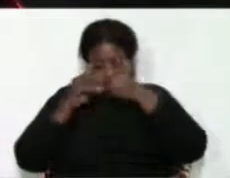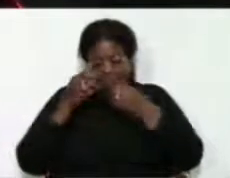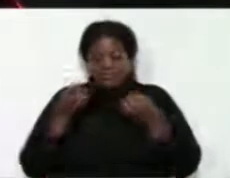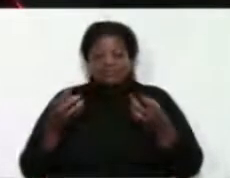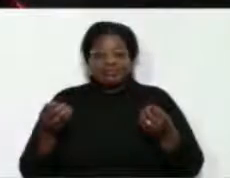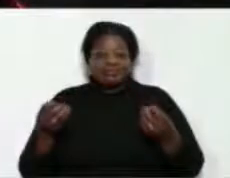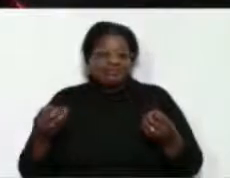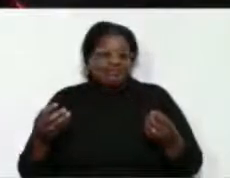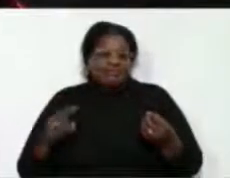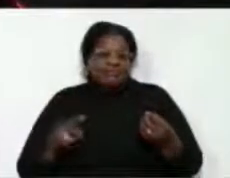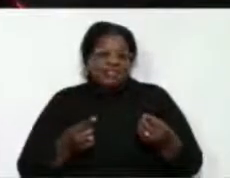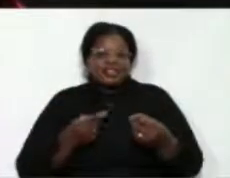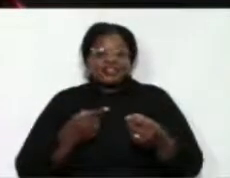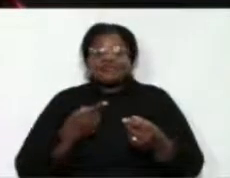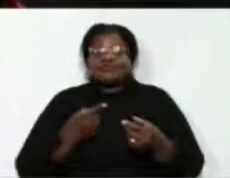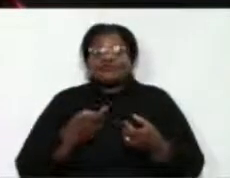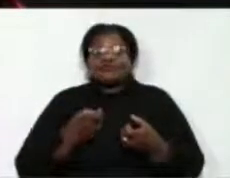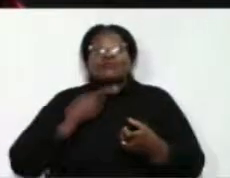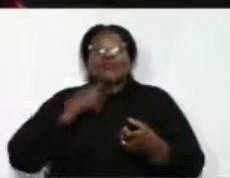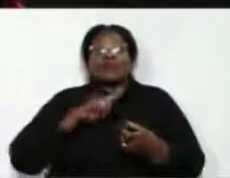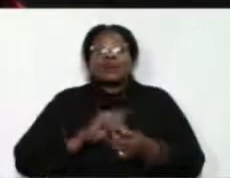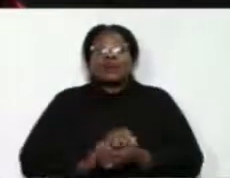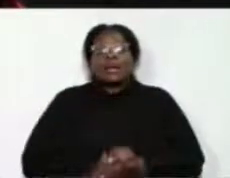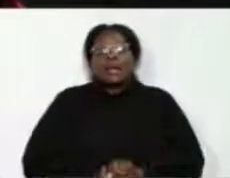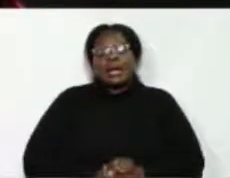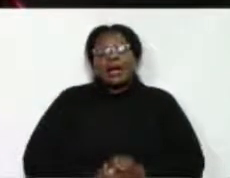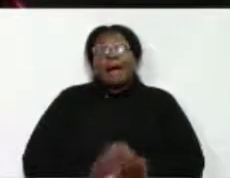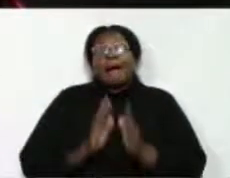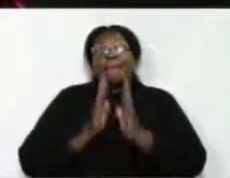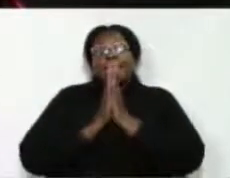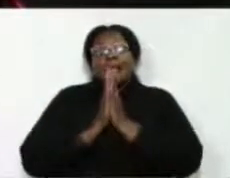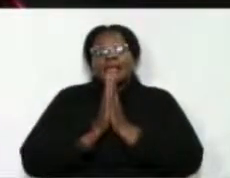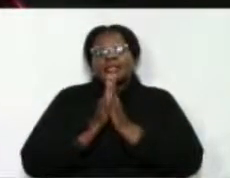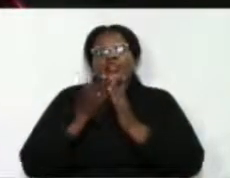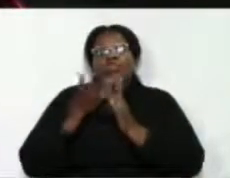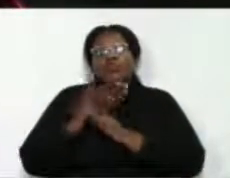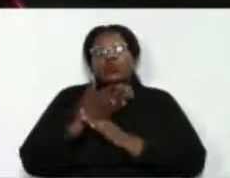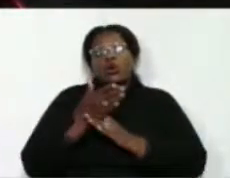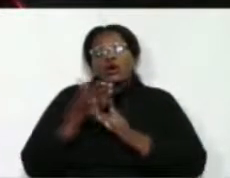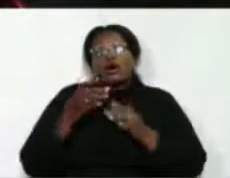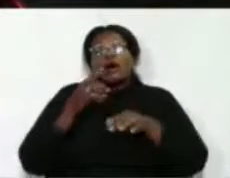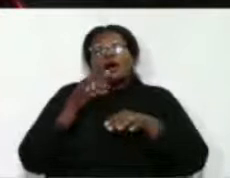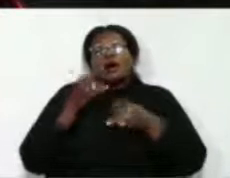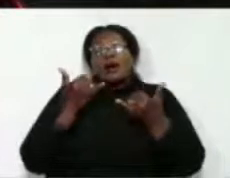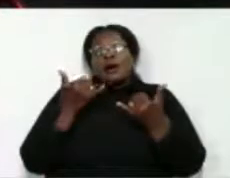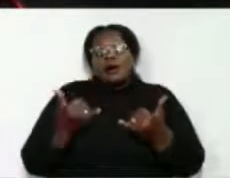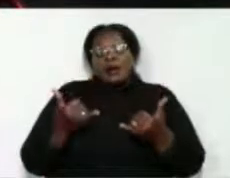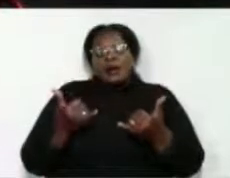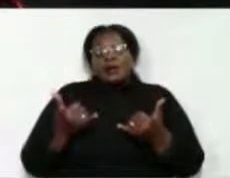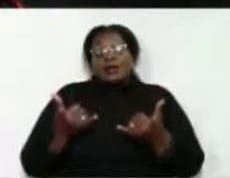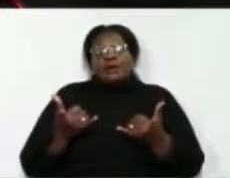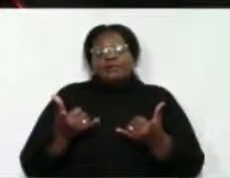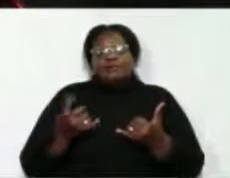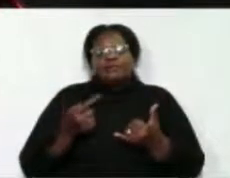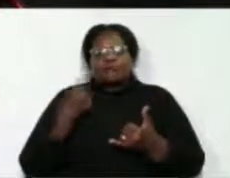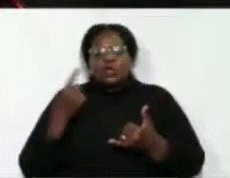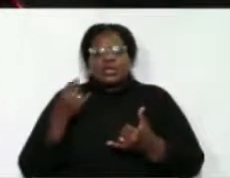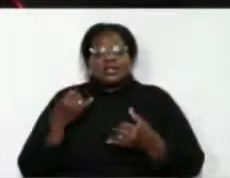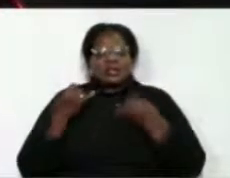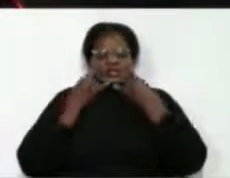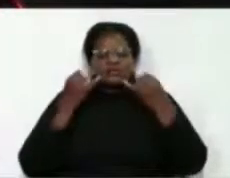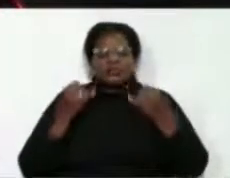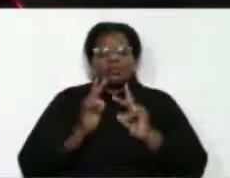I'm afraid. Yes, please, Martin, please take us through. I think the point of these startups as well is to stimulate the people at home with